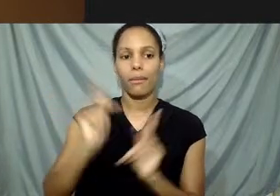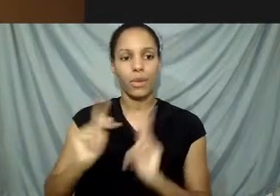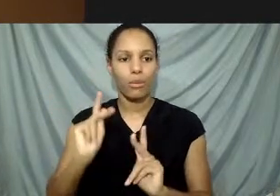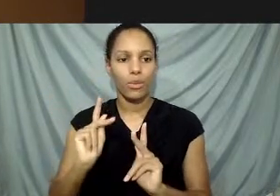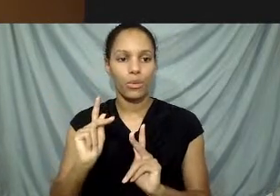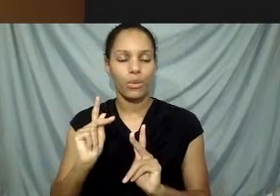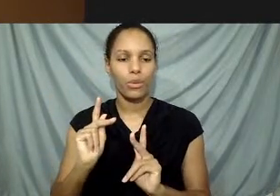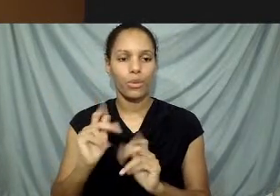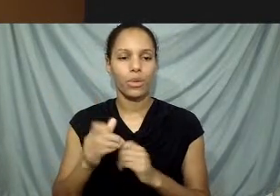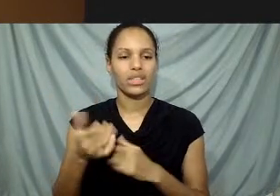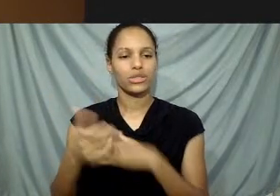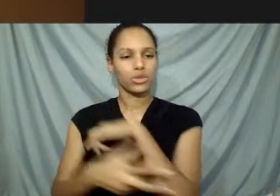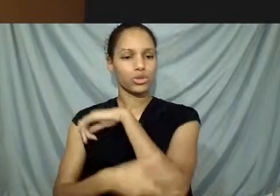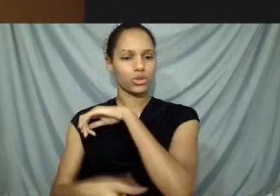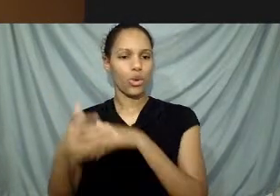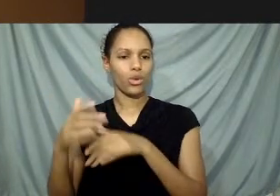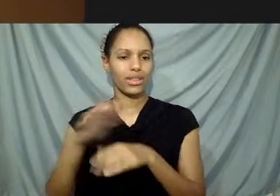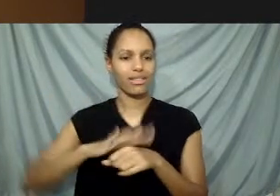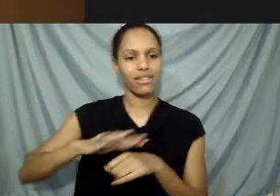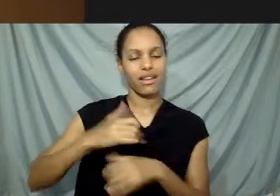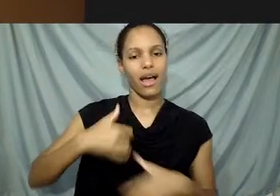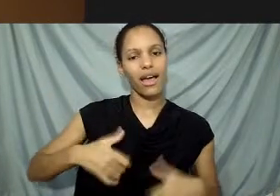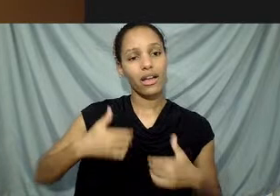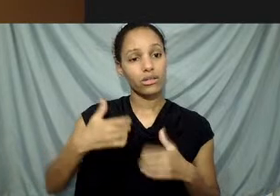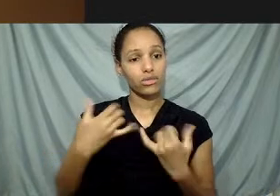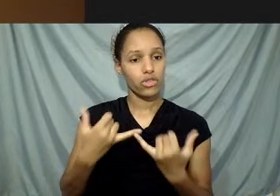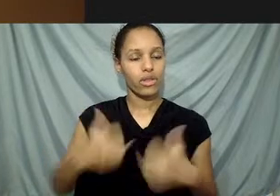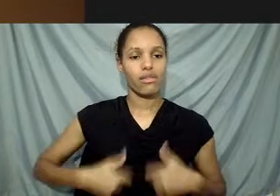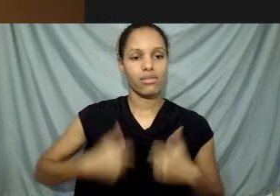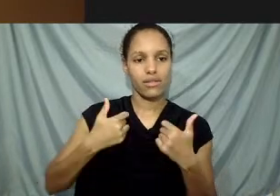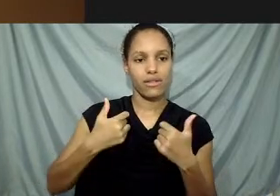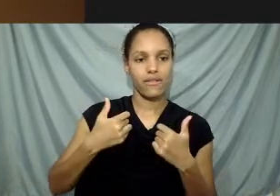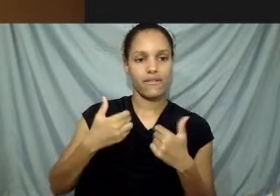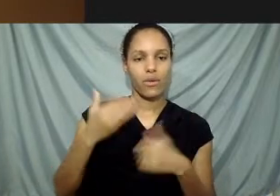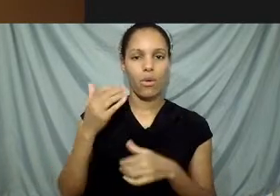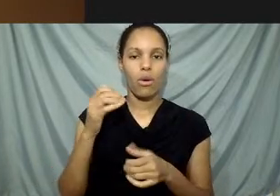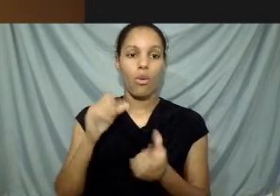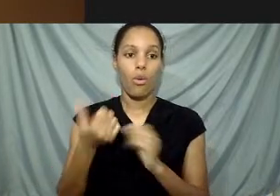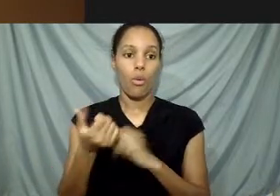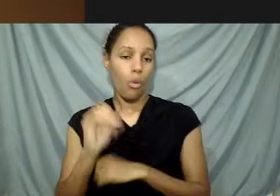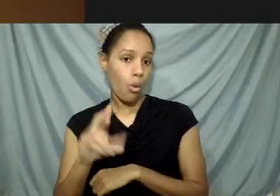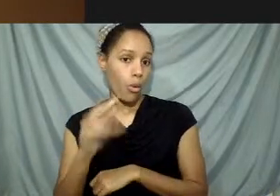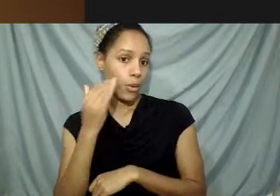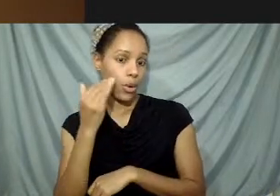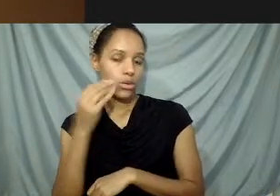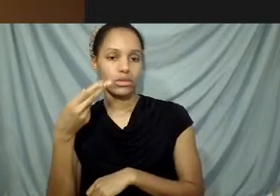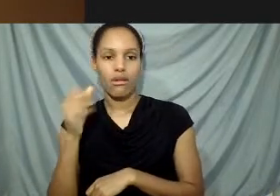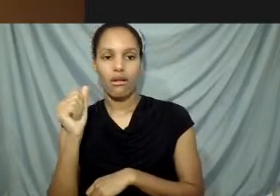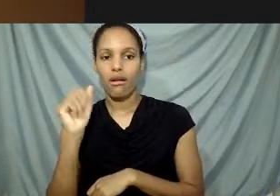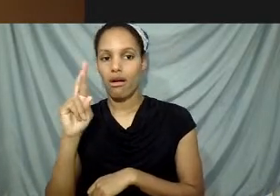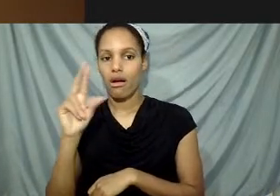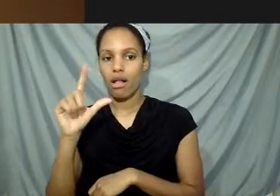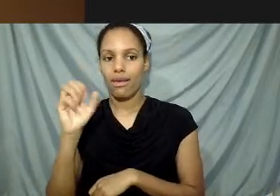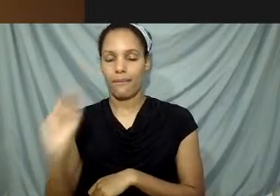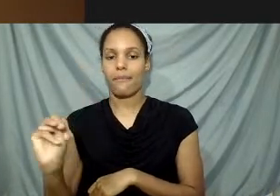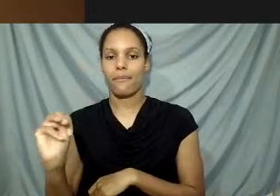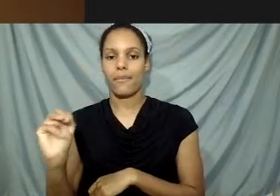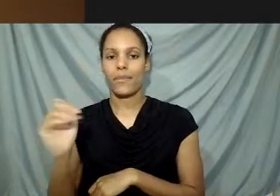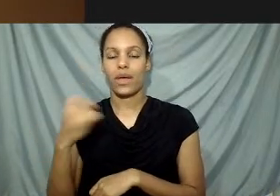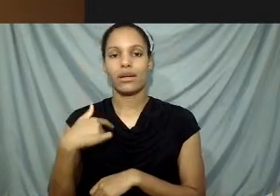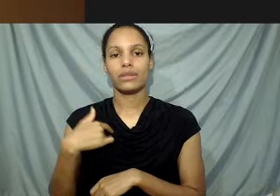currently known as the village of Harlem. I am a Black, non-disabled woman, and I live with my 9-year-old